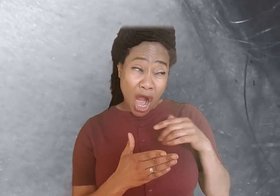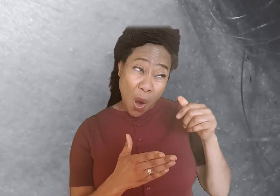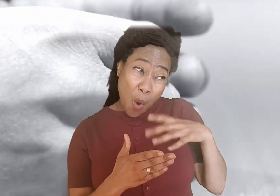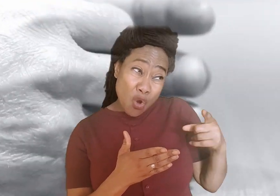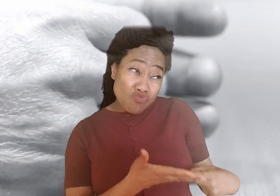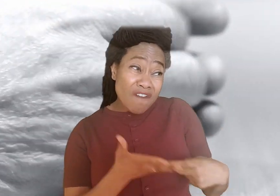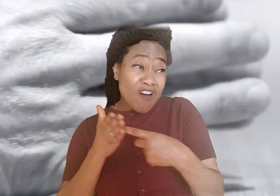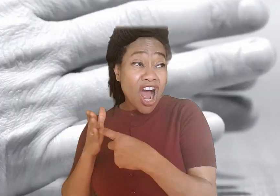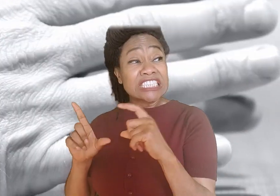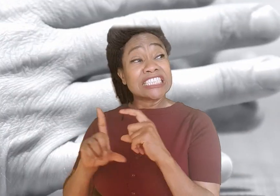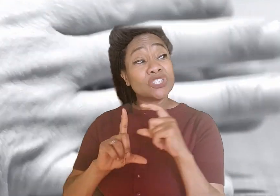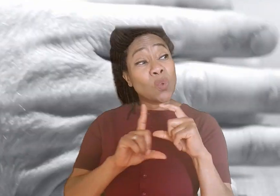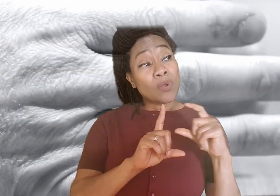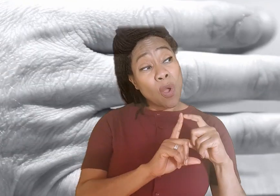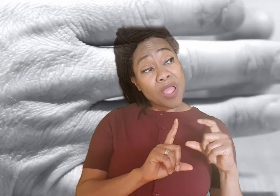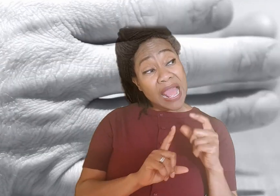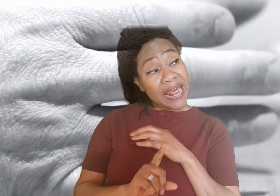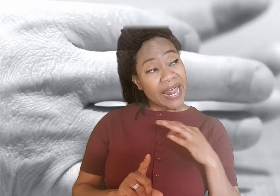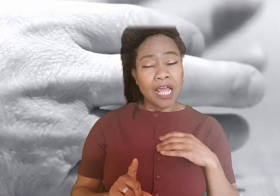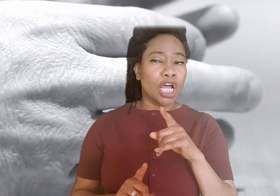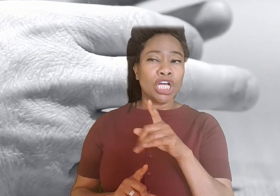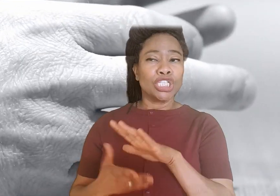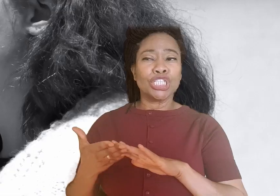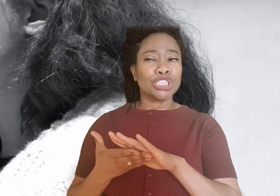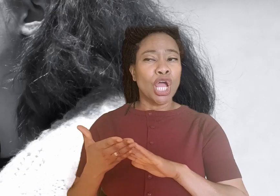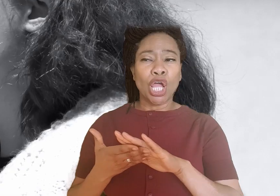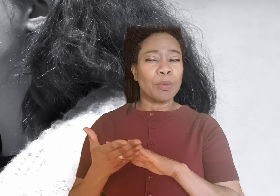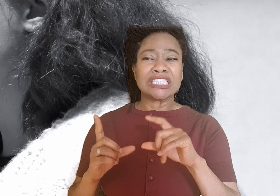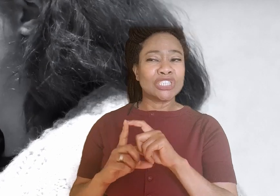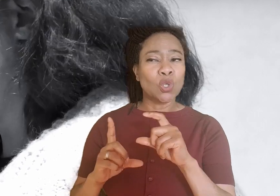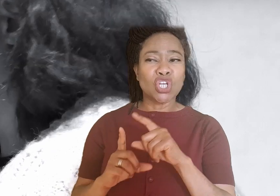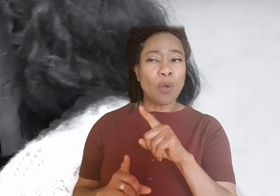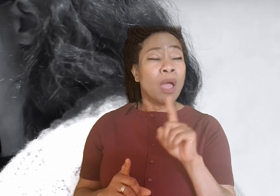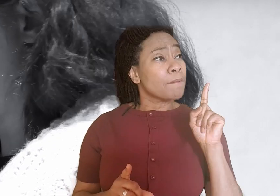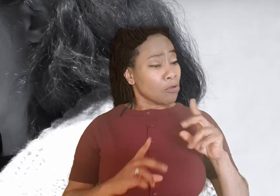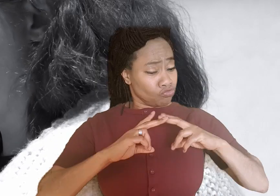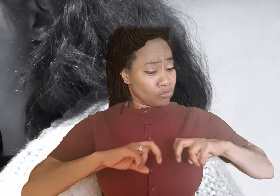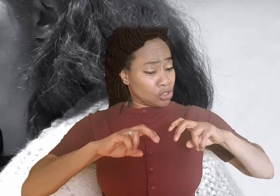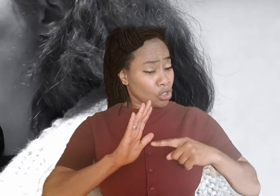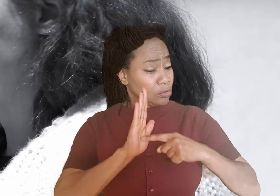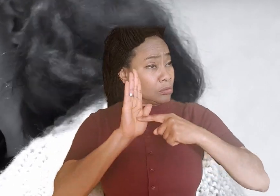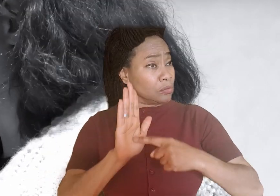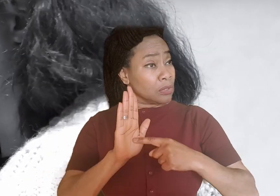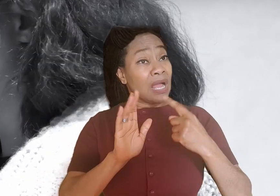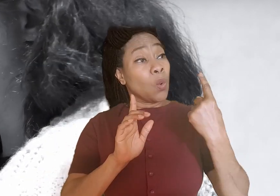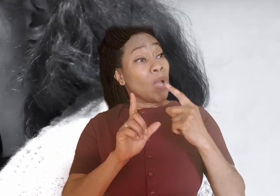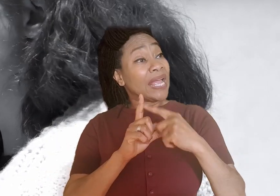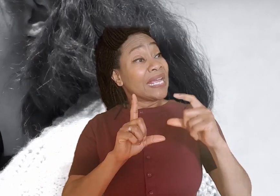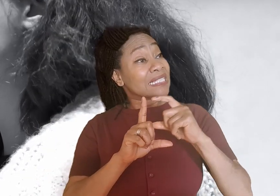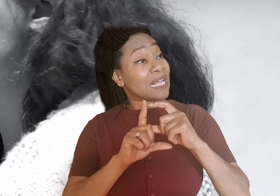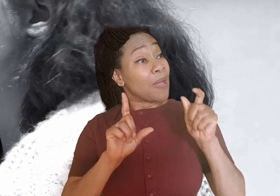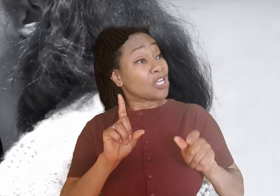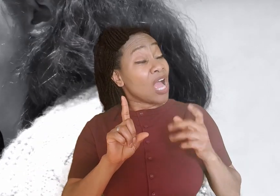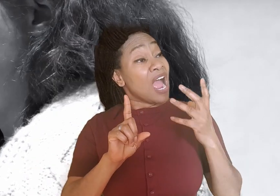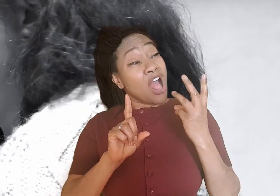dysautonomia clinic. Orthostatic hypertension doesn't mean dysautonomia. Yeah, but studies show that 3/4 of EDS patients have dysautonomia, so